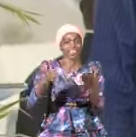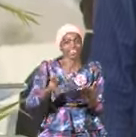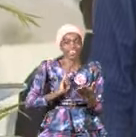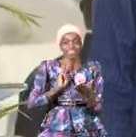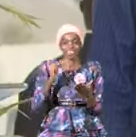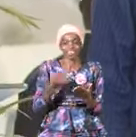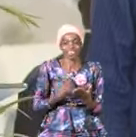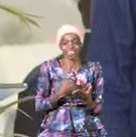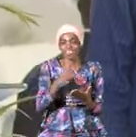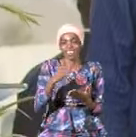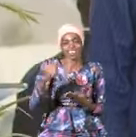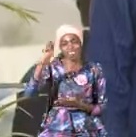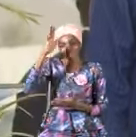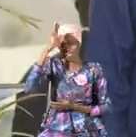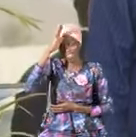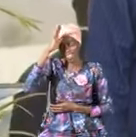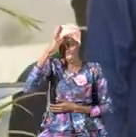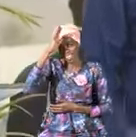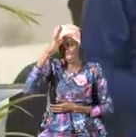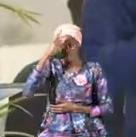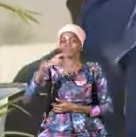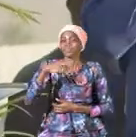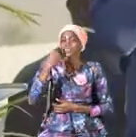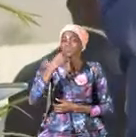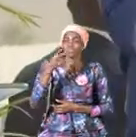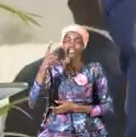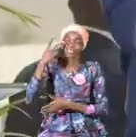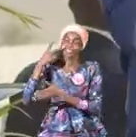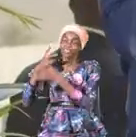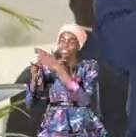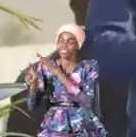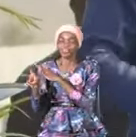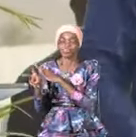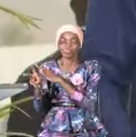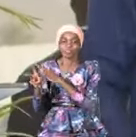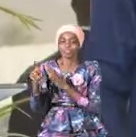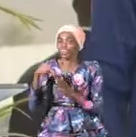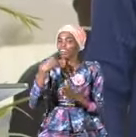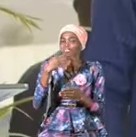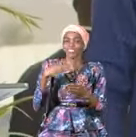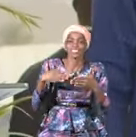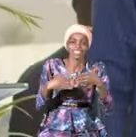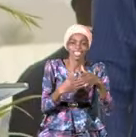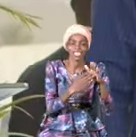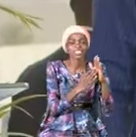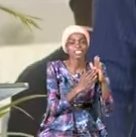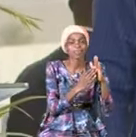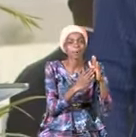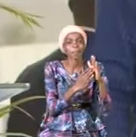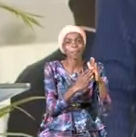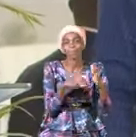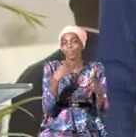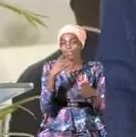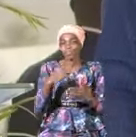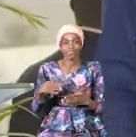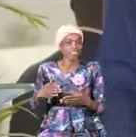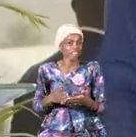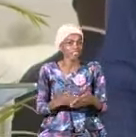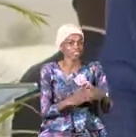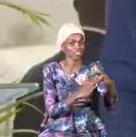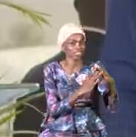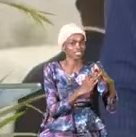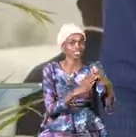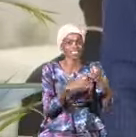a father whose vision, whose leadership, whose direction,